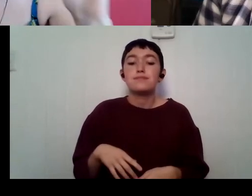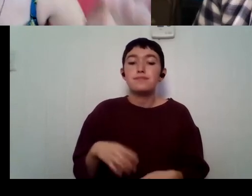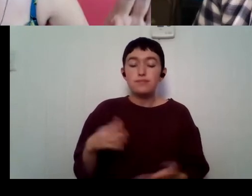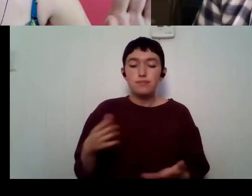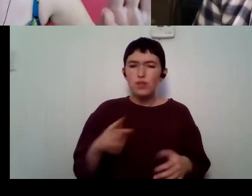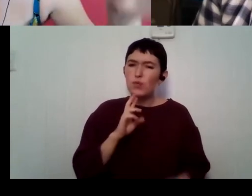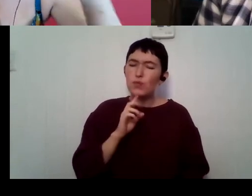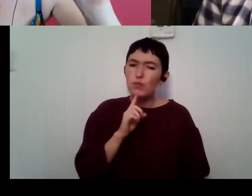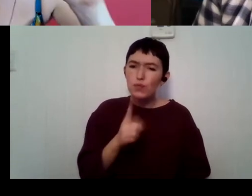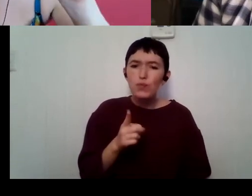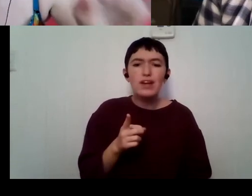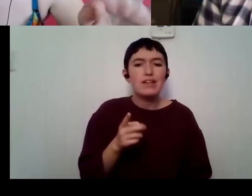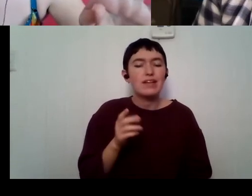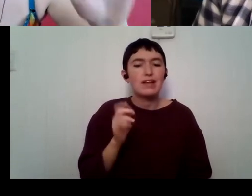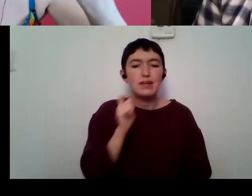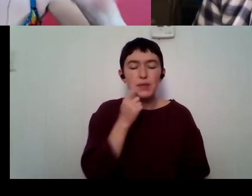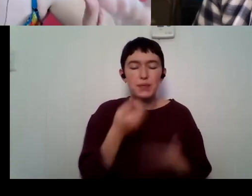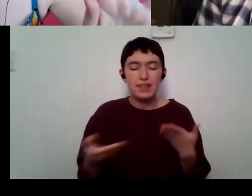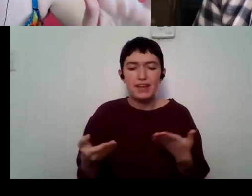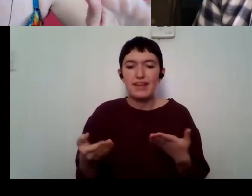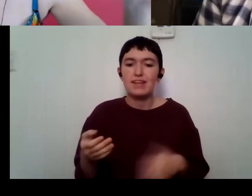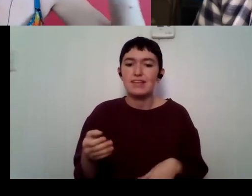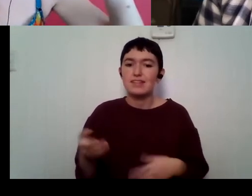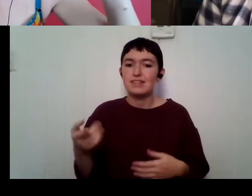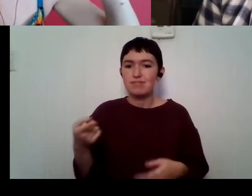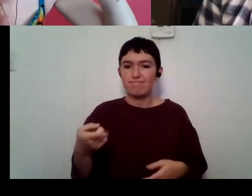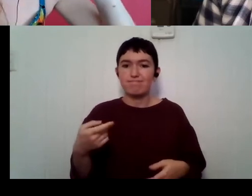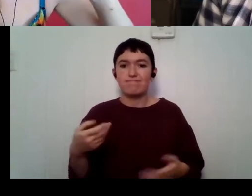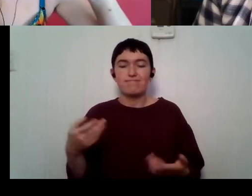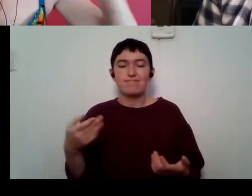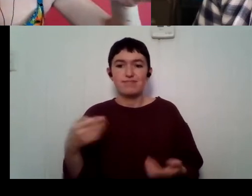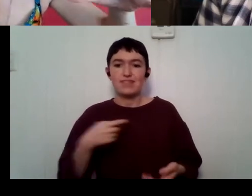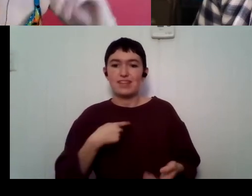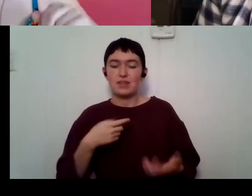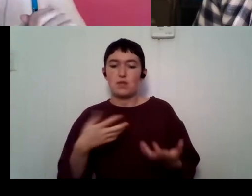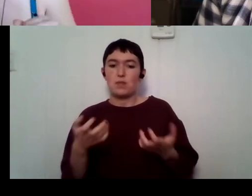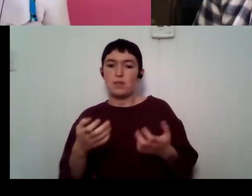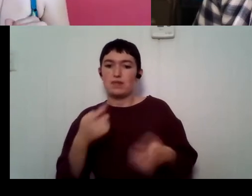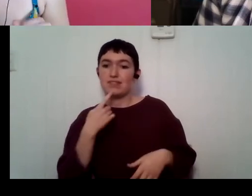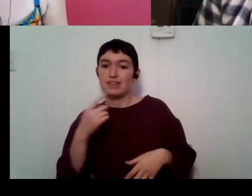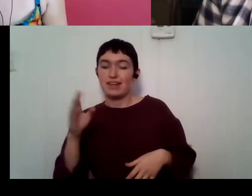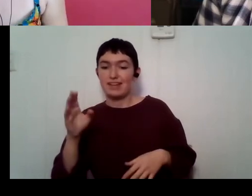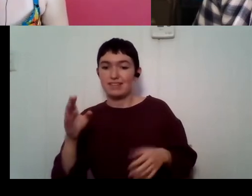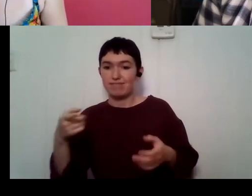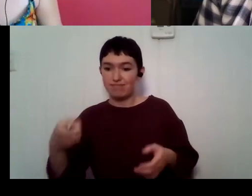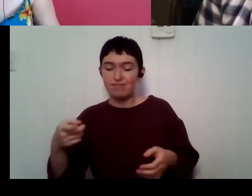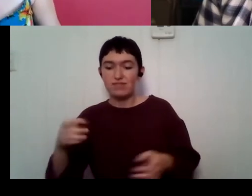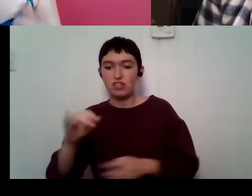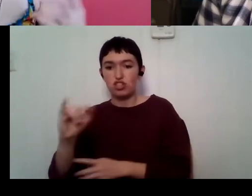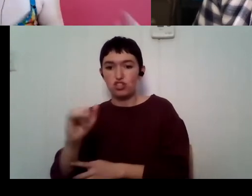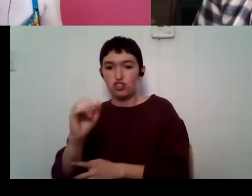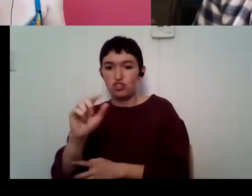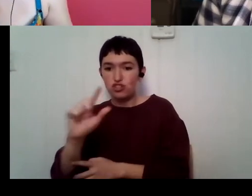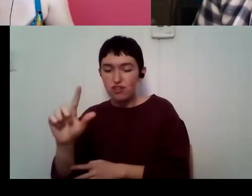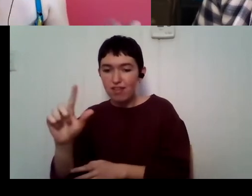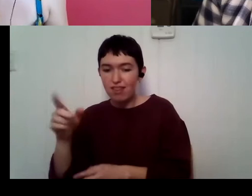going a step further, and this shout out to Jill Primates, who's an amazing primatologist. She is also another hero. She studies chimpanzees in Senegal, so